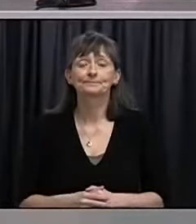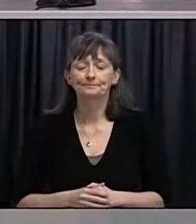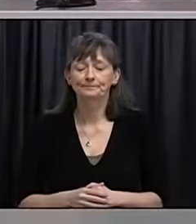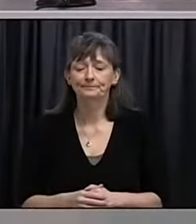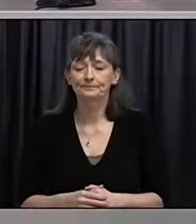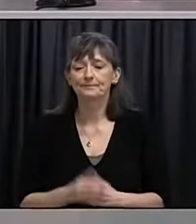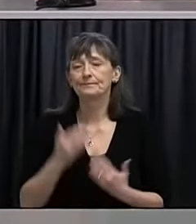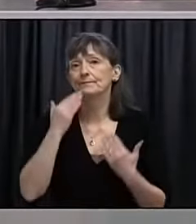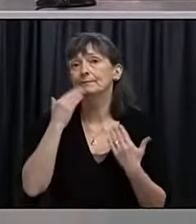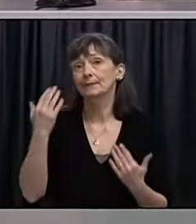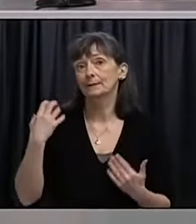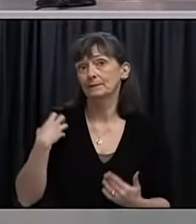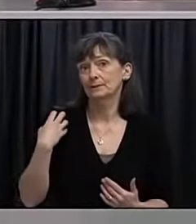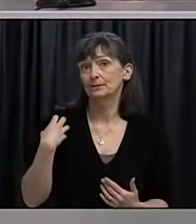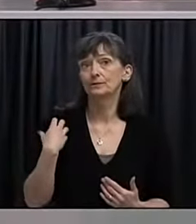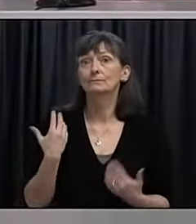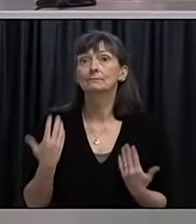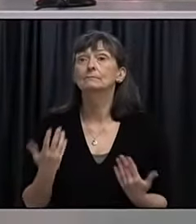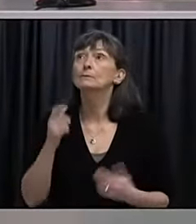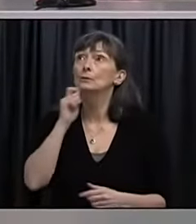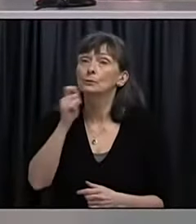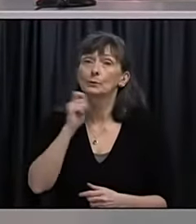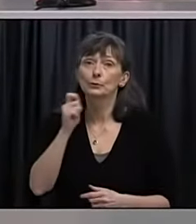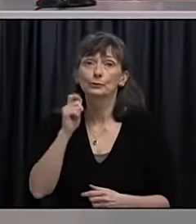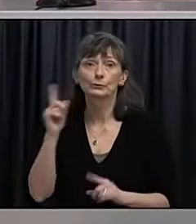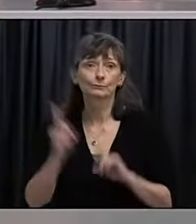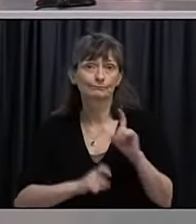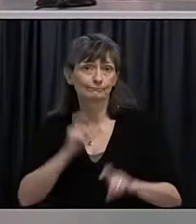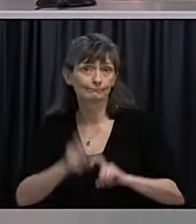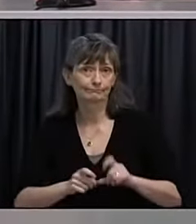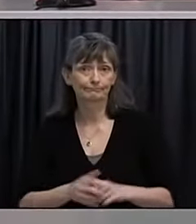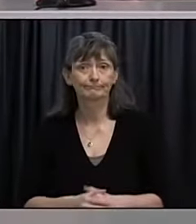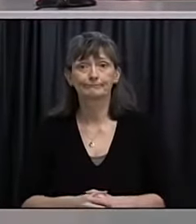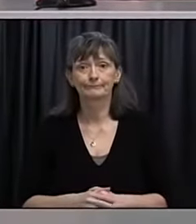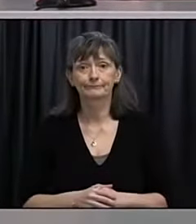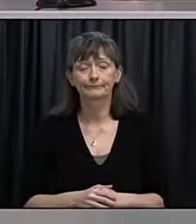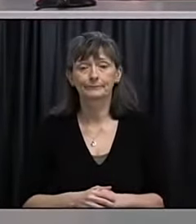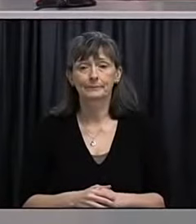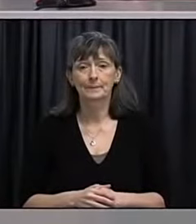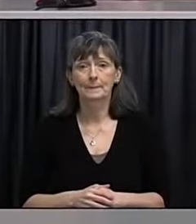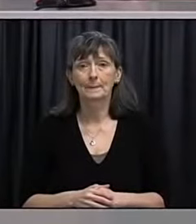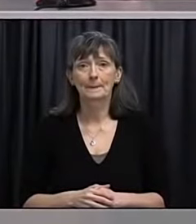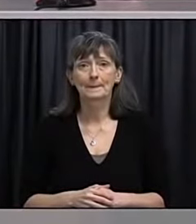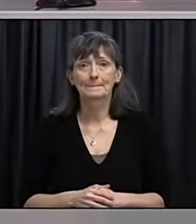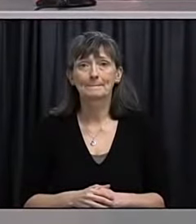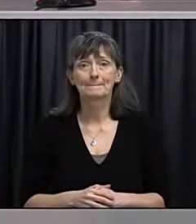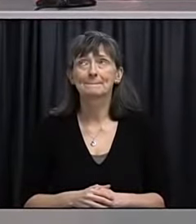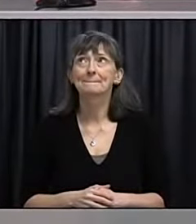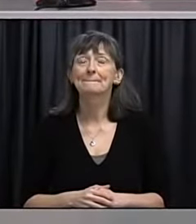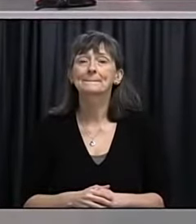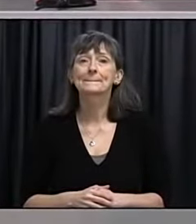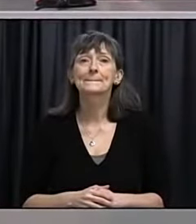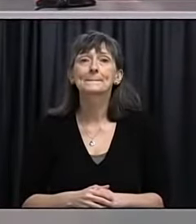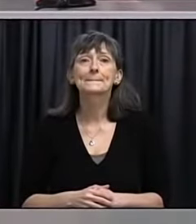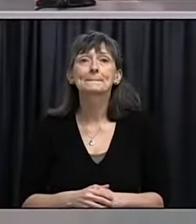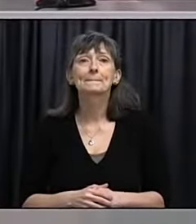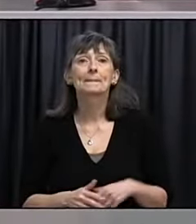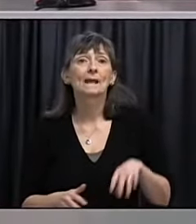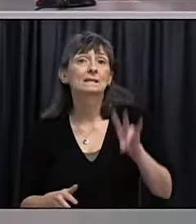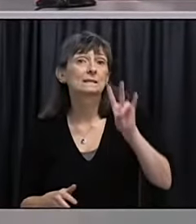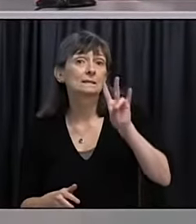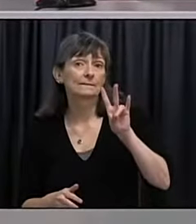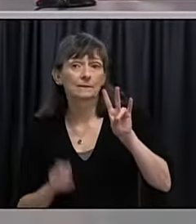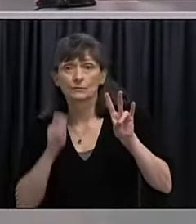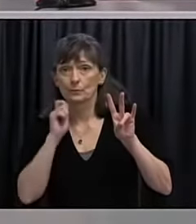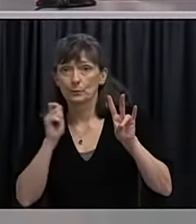Thank you Minister Hagee. I'll now open it up to the media for questions. Thank you premier. For the benefit of our speakers there are